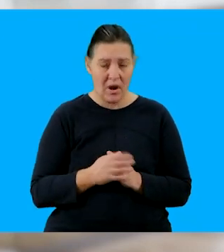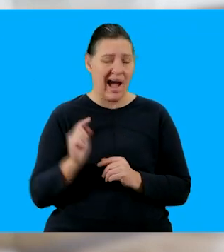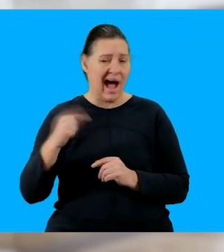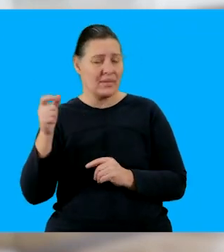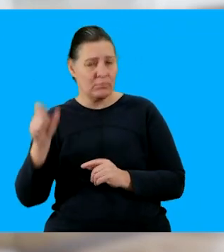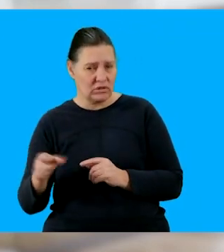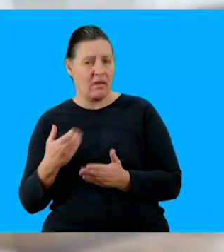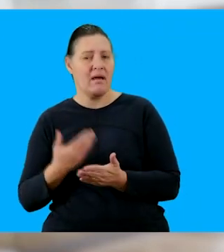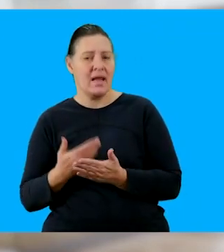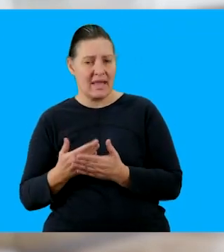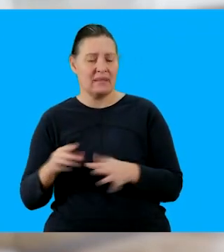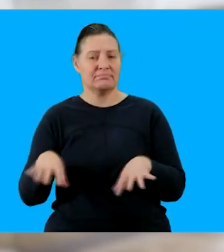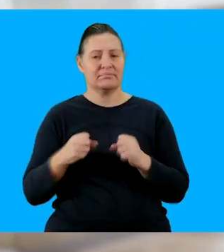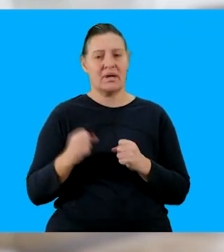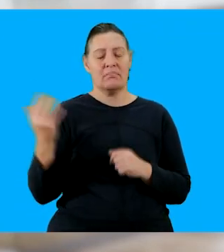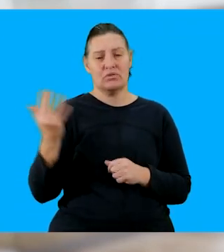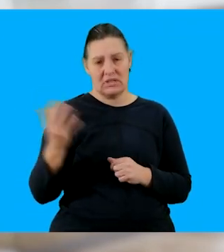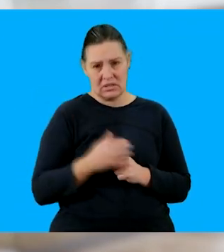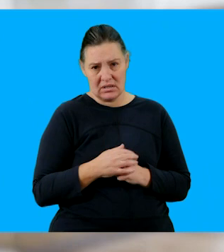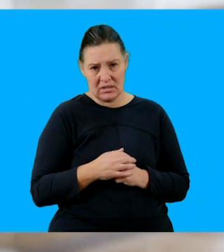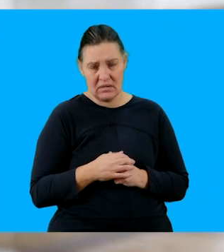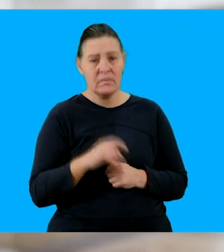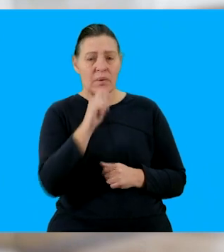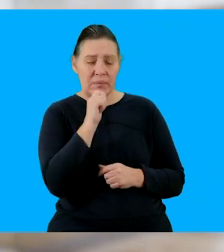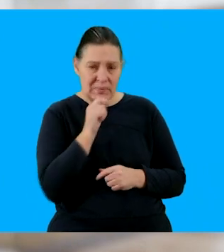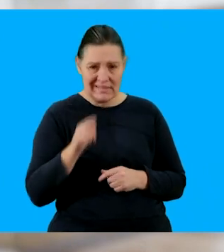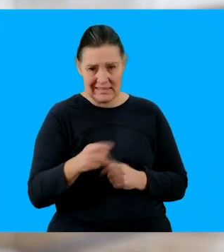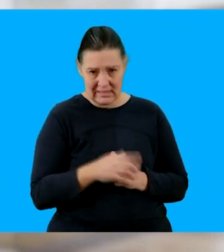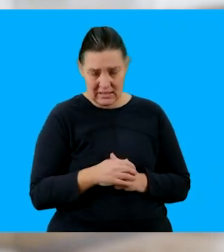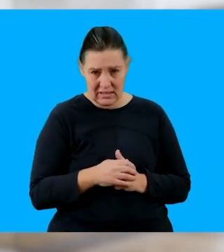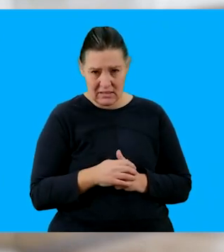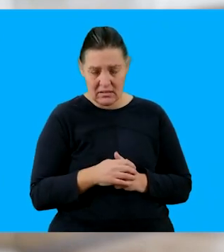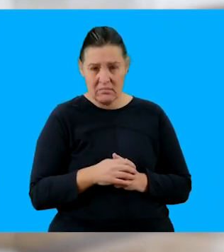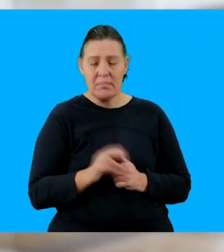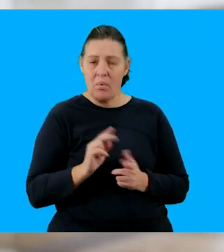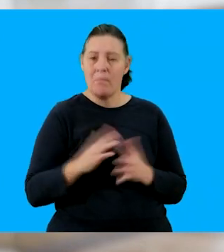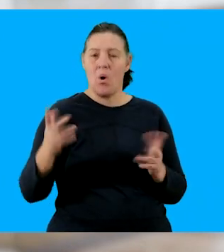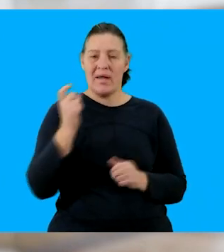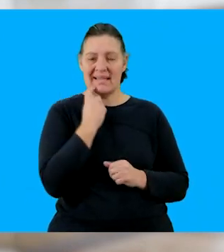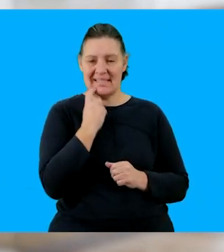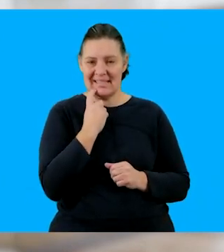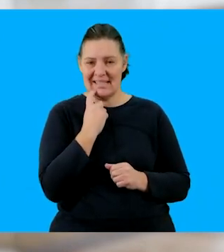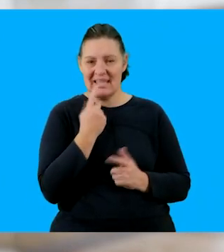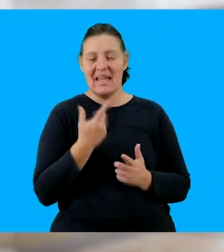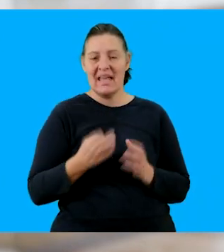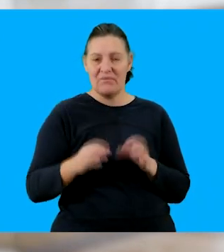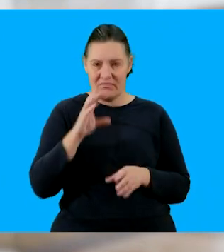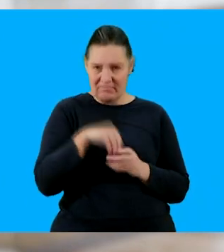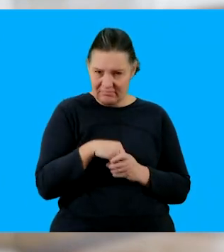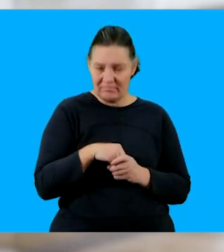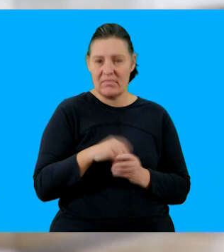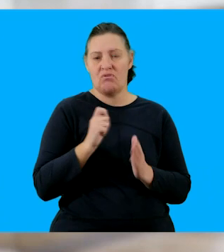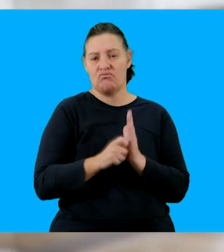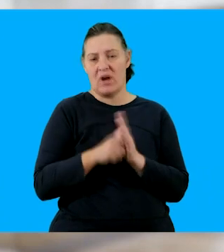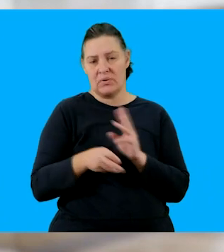someone else can be able to take the presentation, use the presentation. So it becomes easier if it's in a